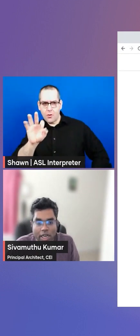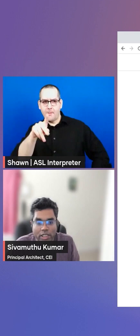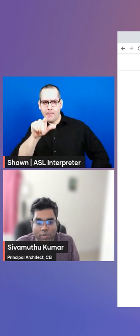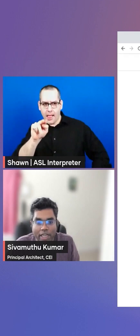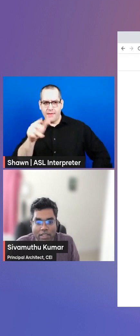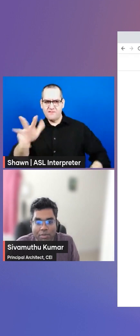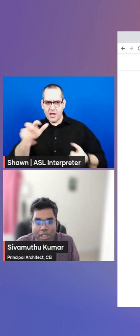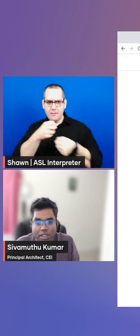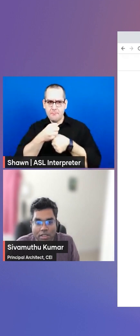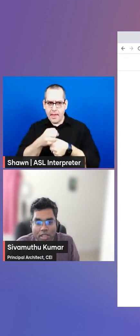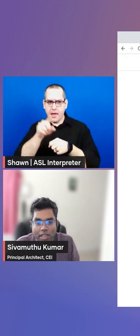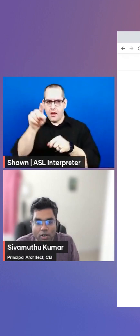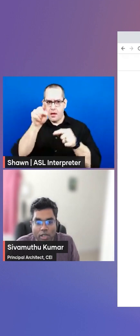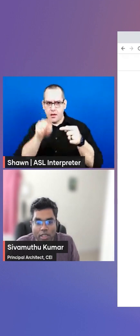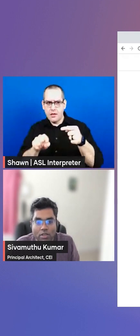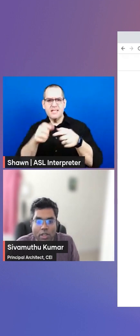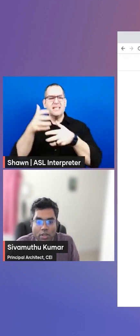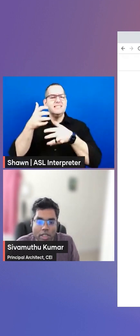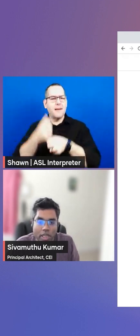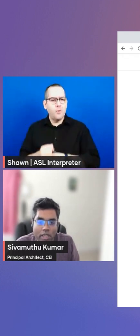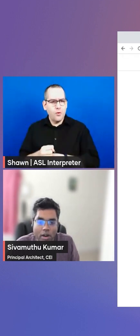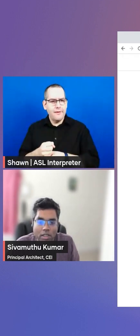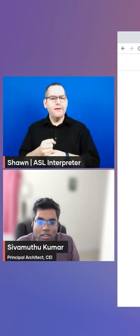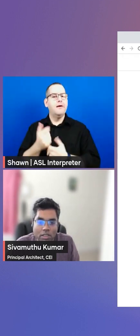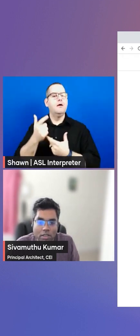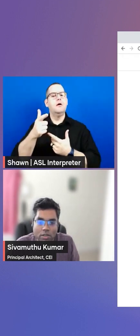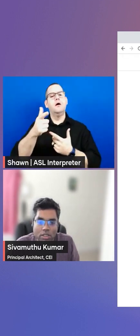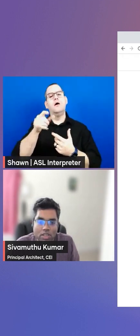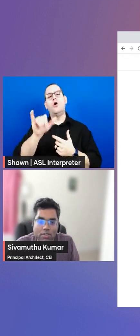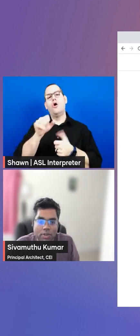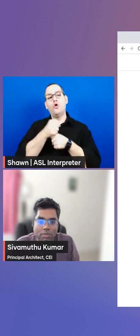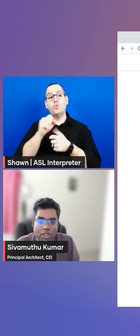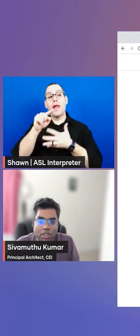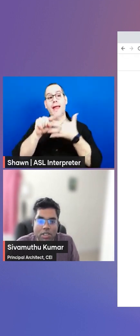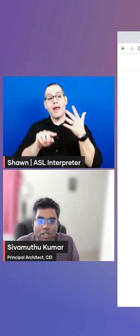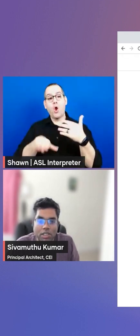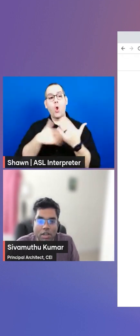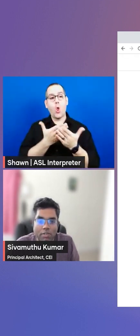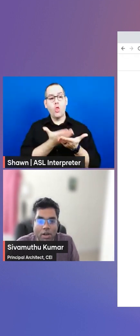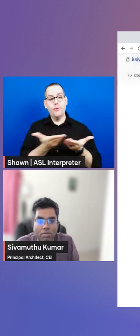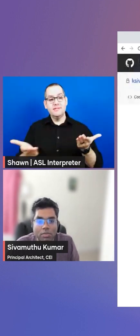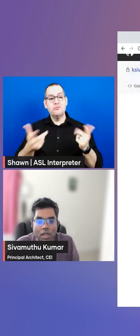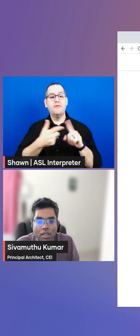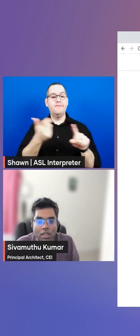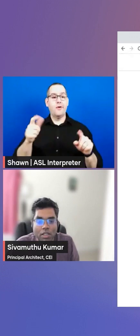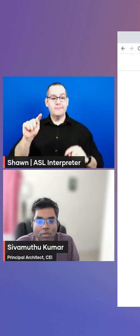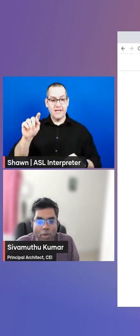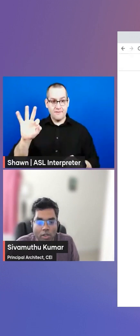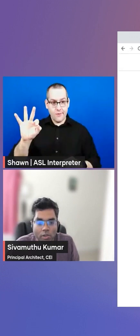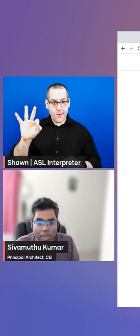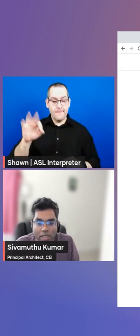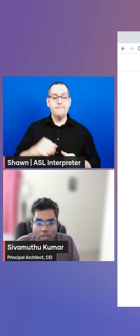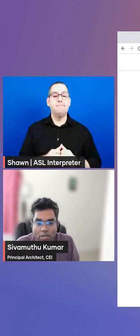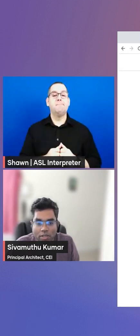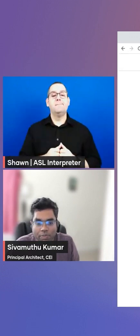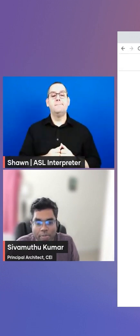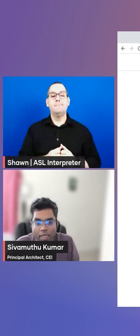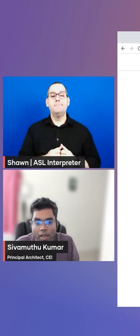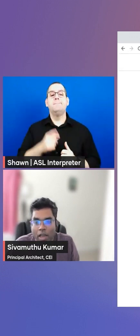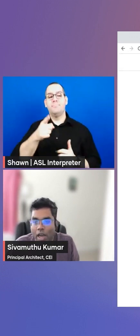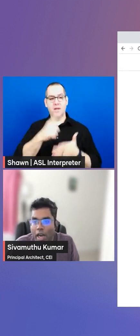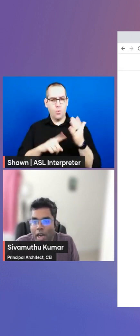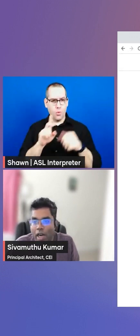created, and the plan summary is like, okay, it's going to create all these resources from the Terraform module we are